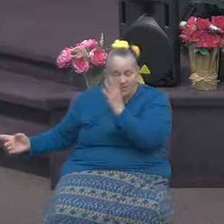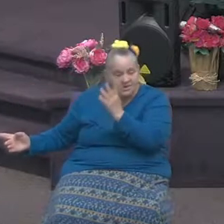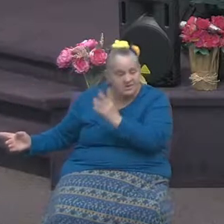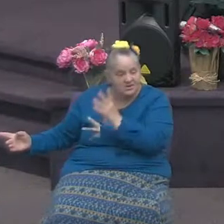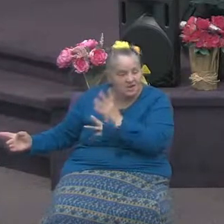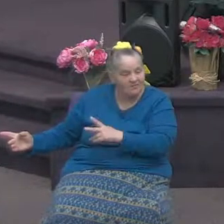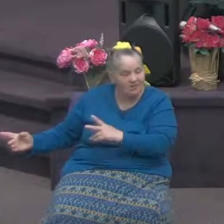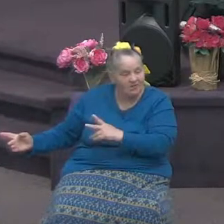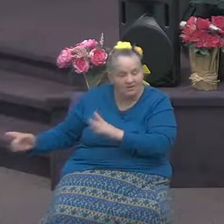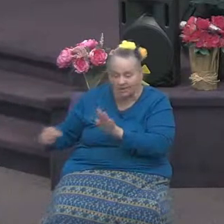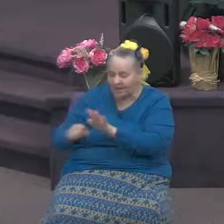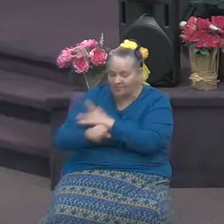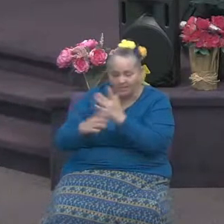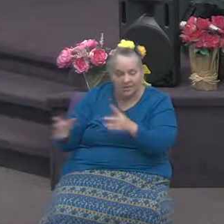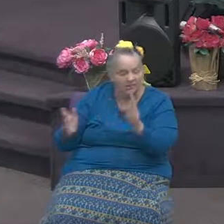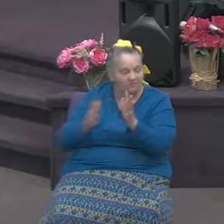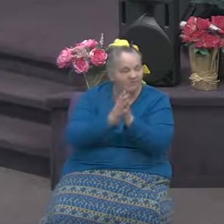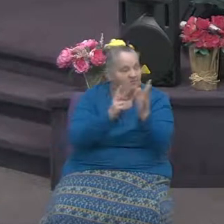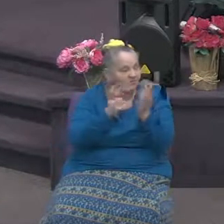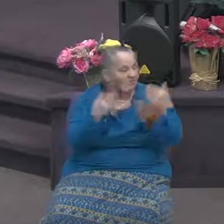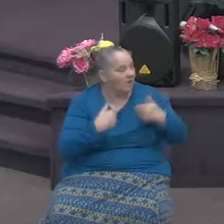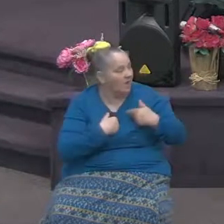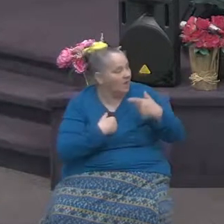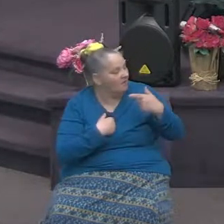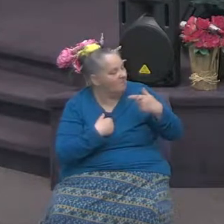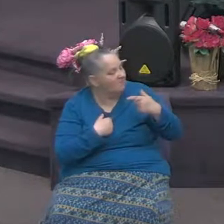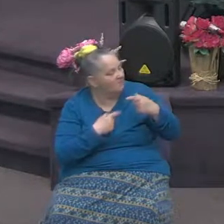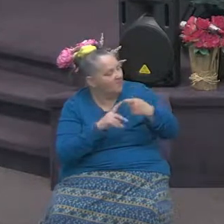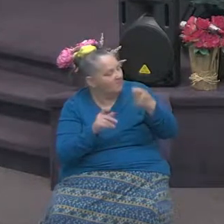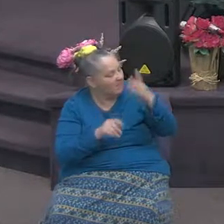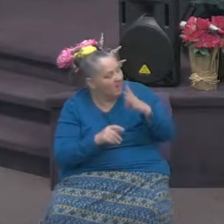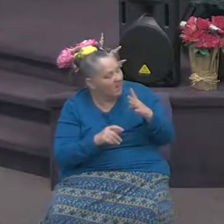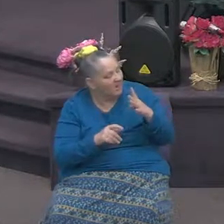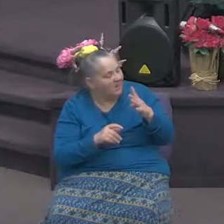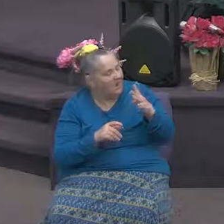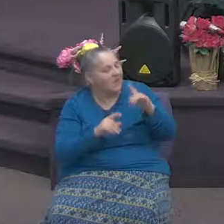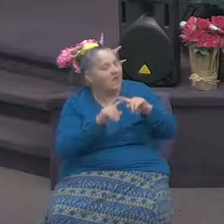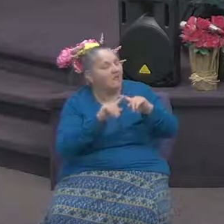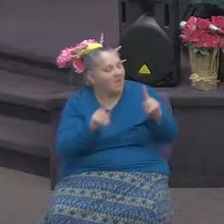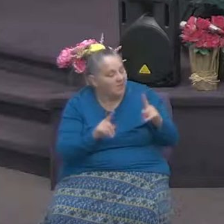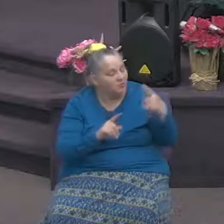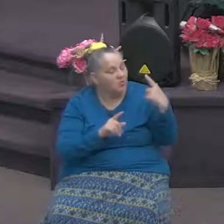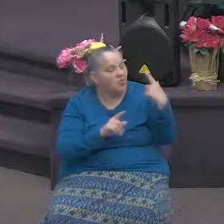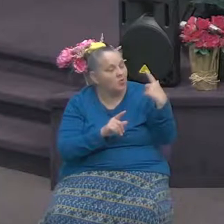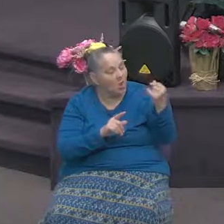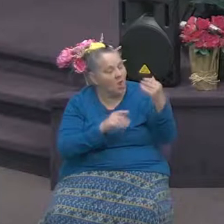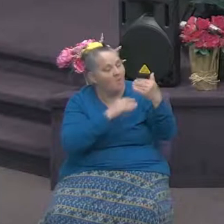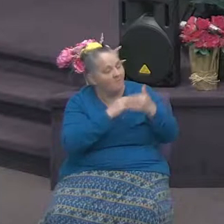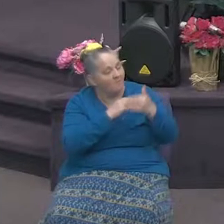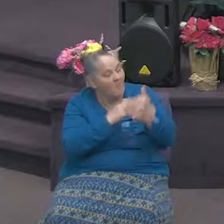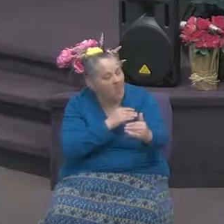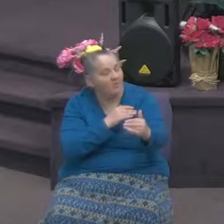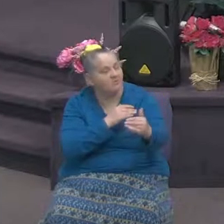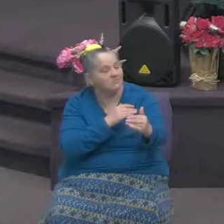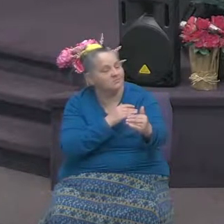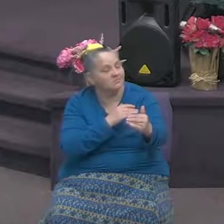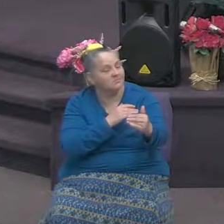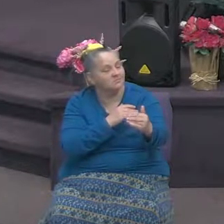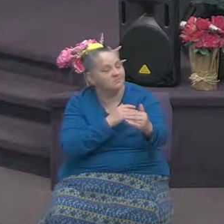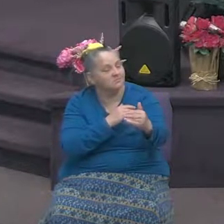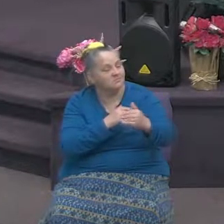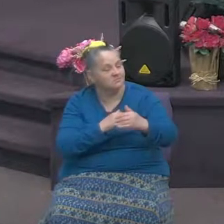get the complete victory God has for you except you go forward.